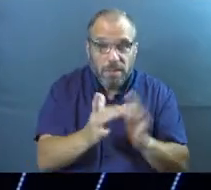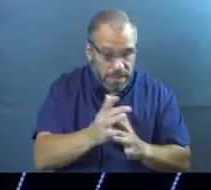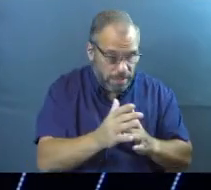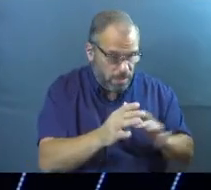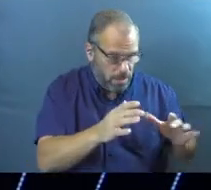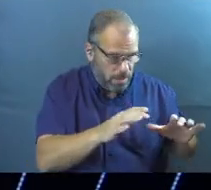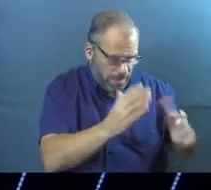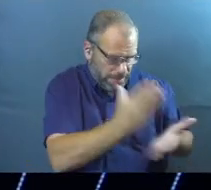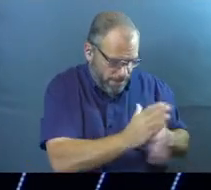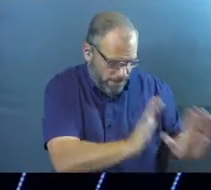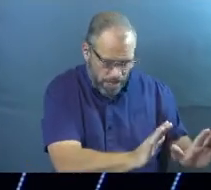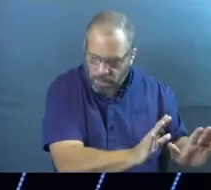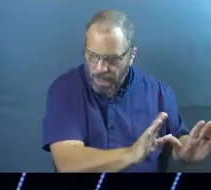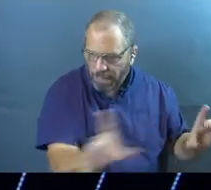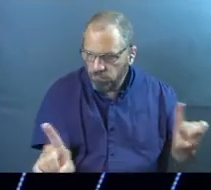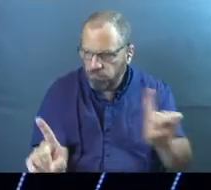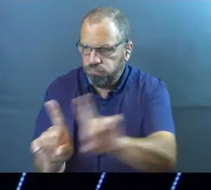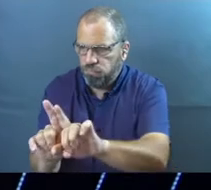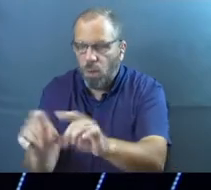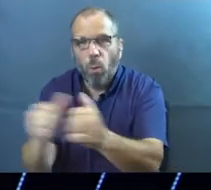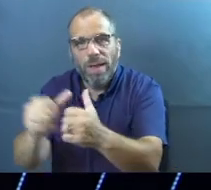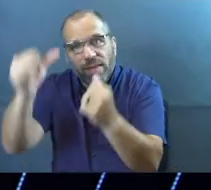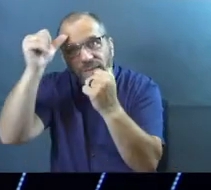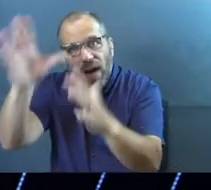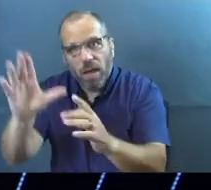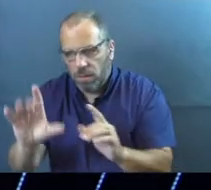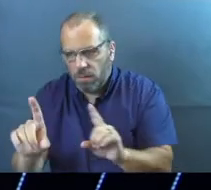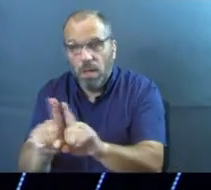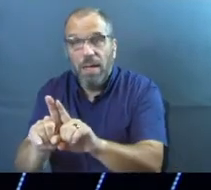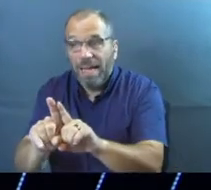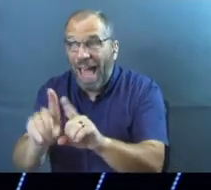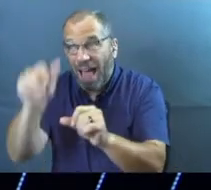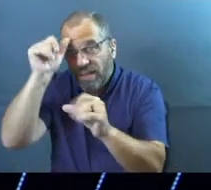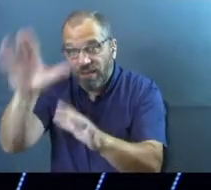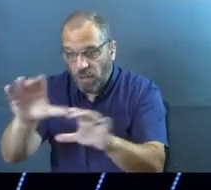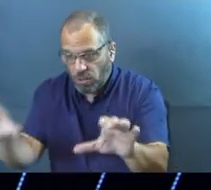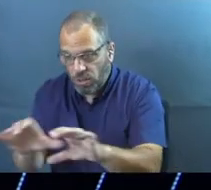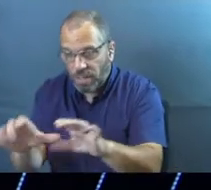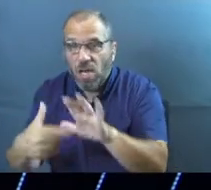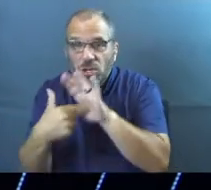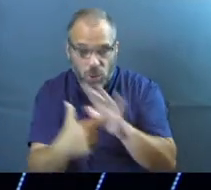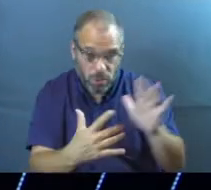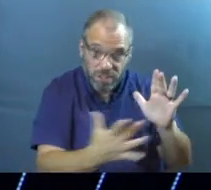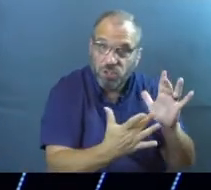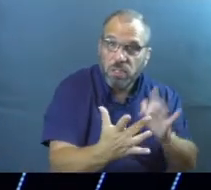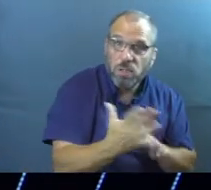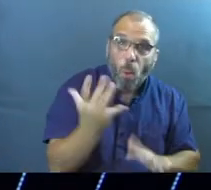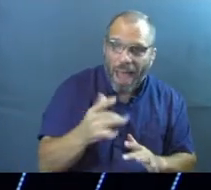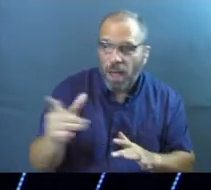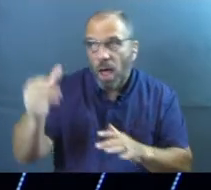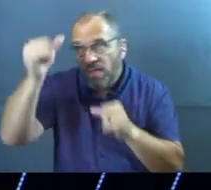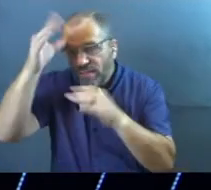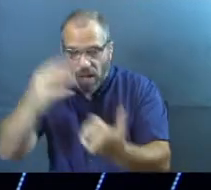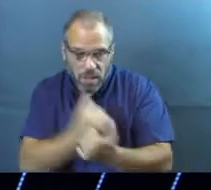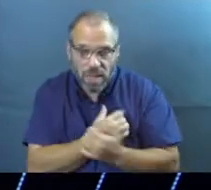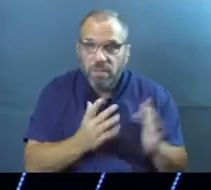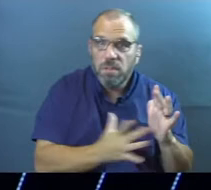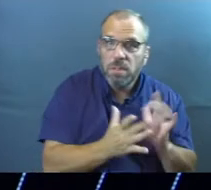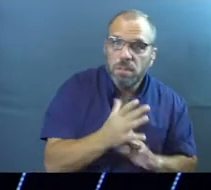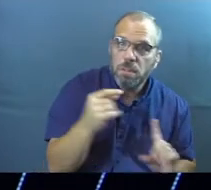stop what he's doing and join the Father. And the Father does that. The Father reveals it to him because the Father loves